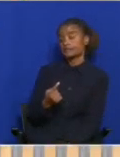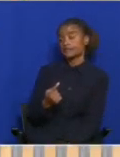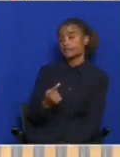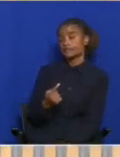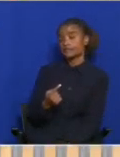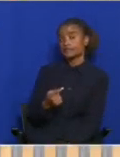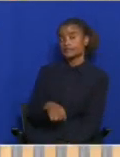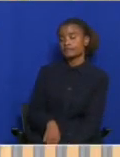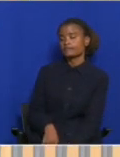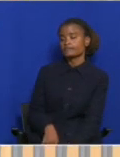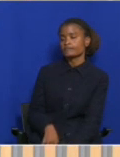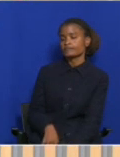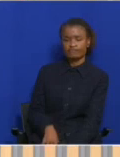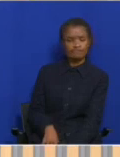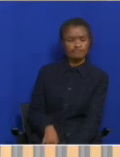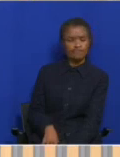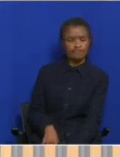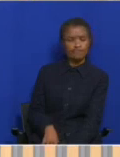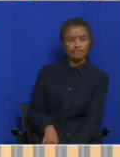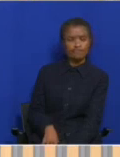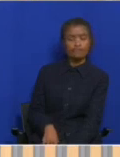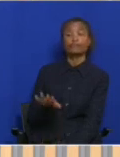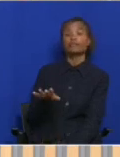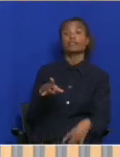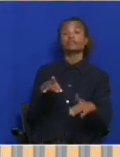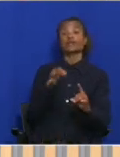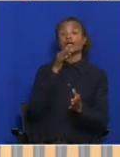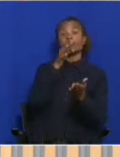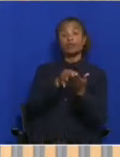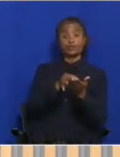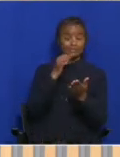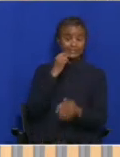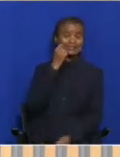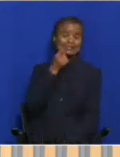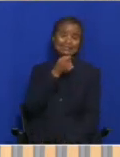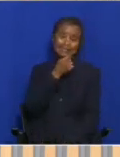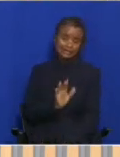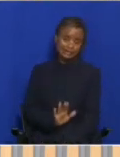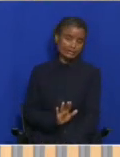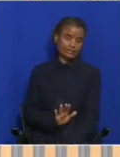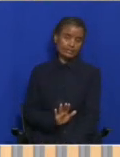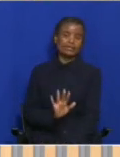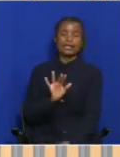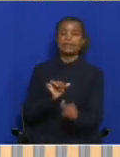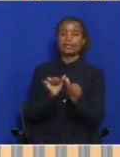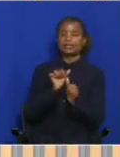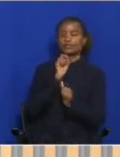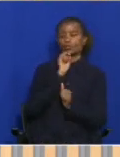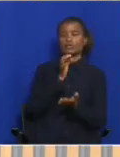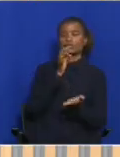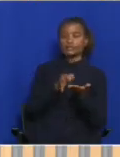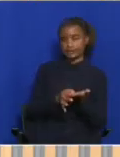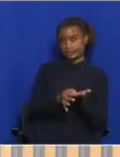I think to say says sounds stronger to me. I think there's a nuance there. Yes, no, then I withdraw every use of